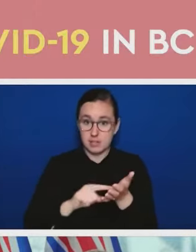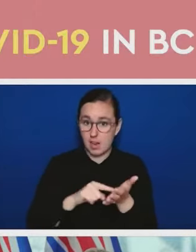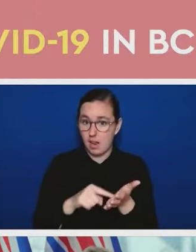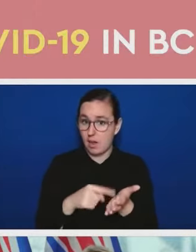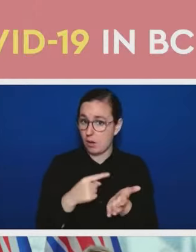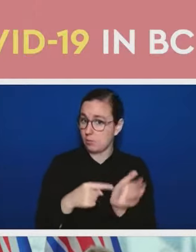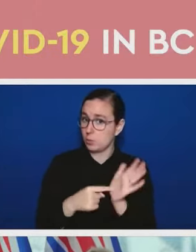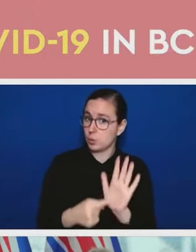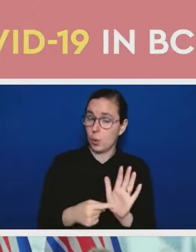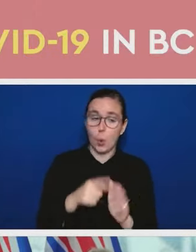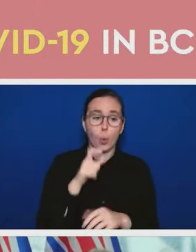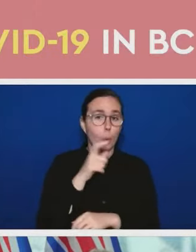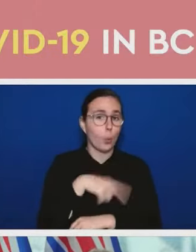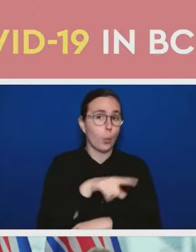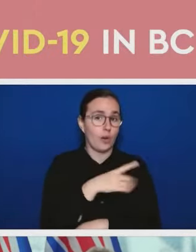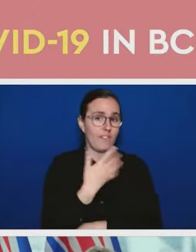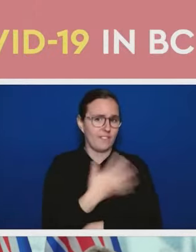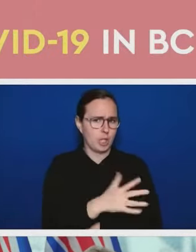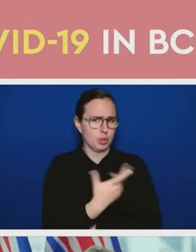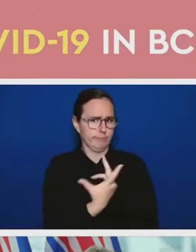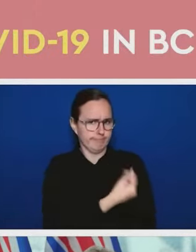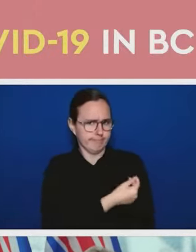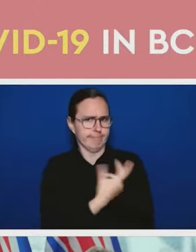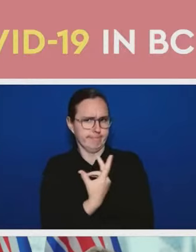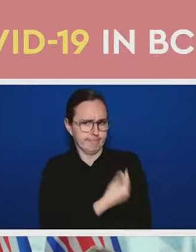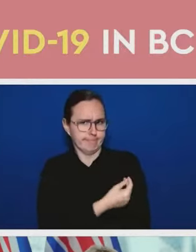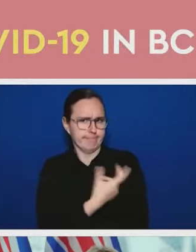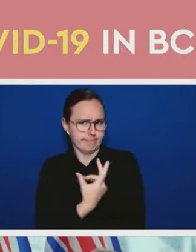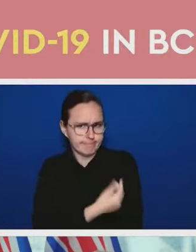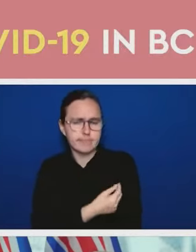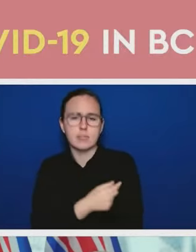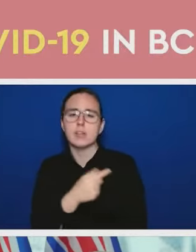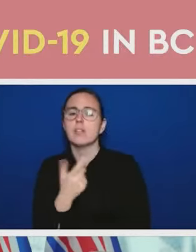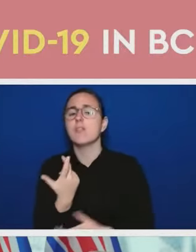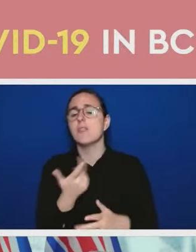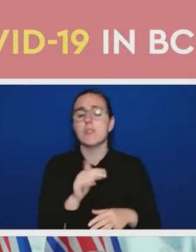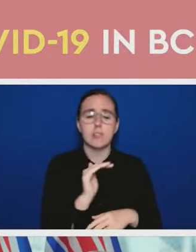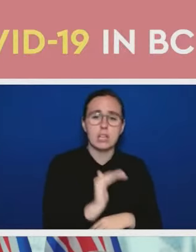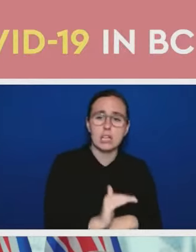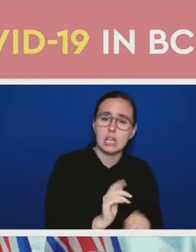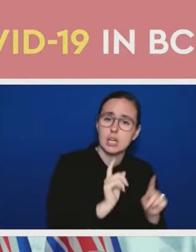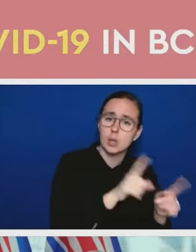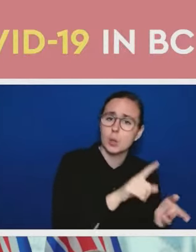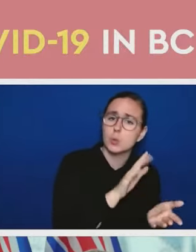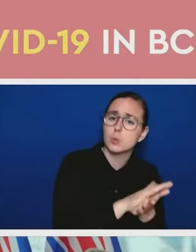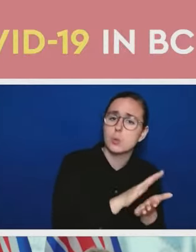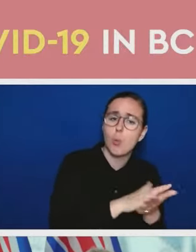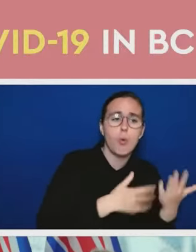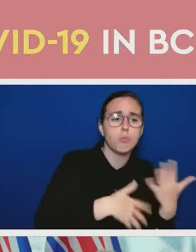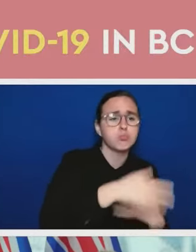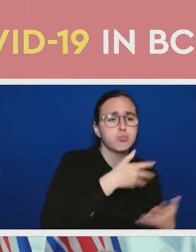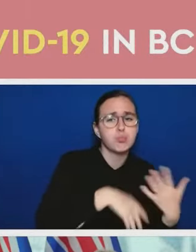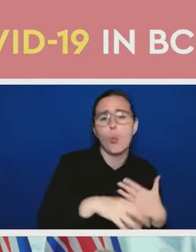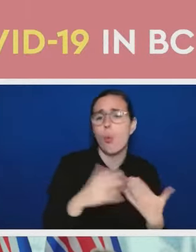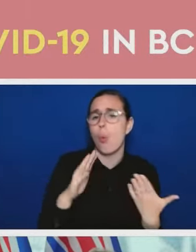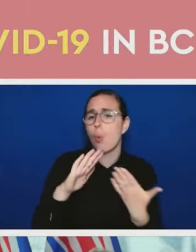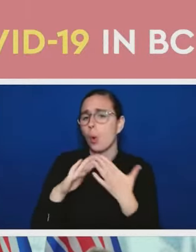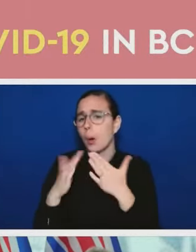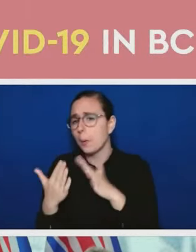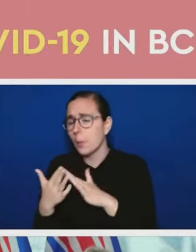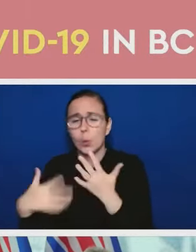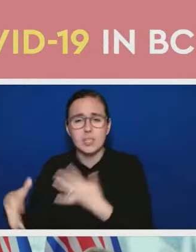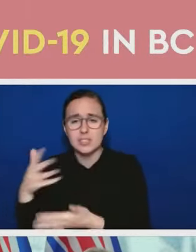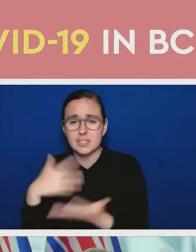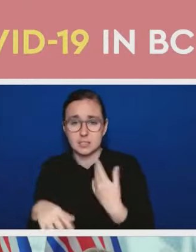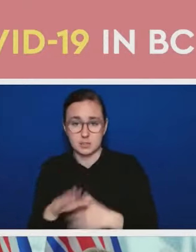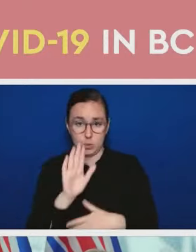in school, even if you have children who are interacting and others interacting in the community, your risk of becoming